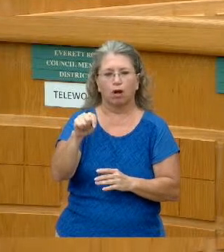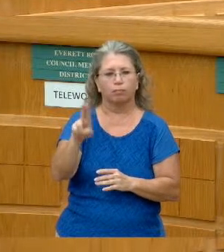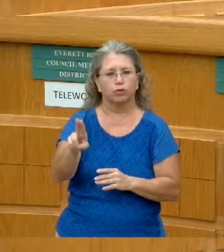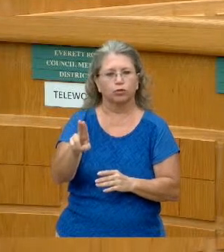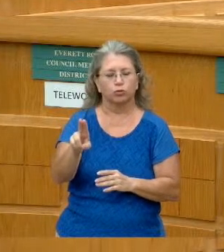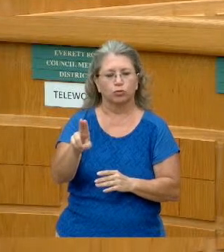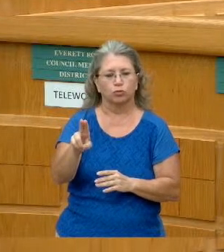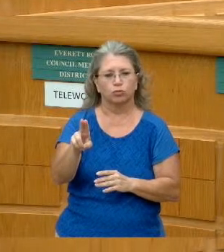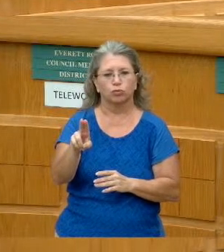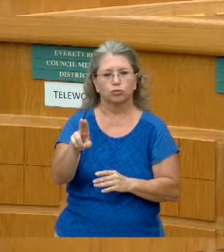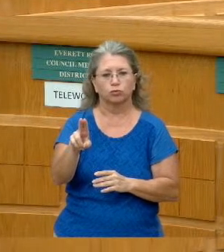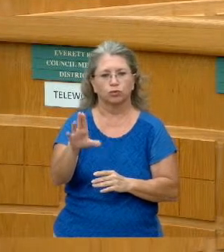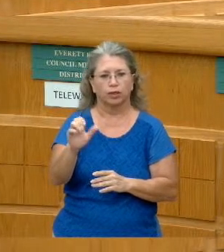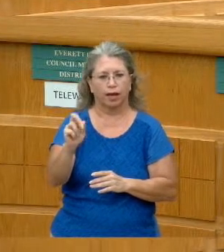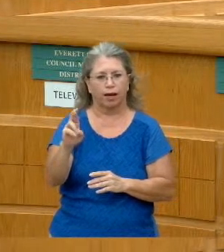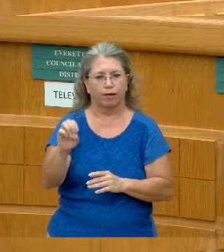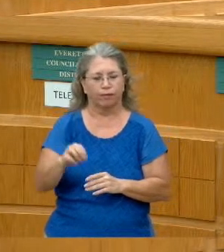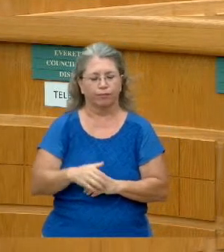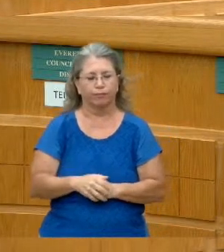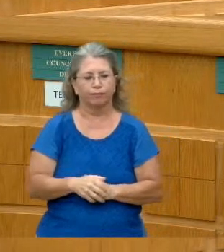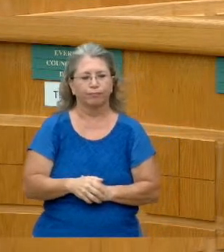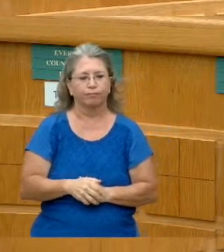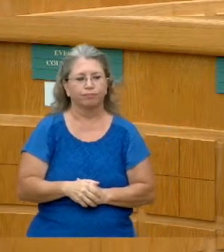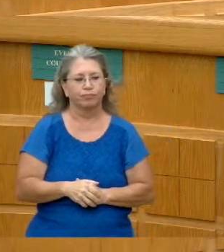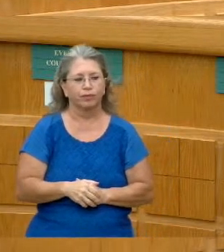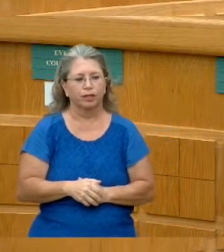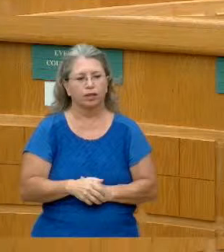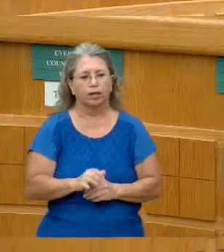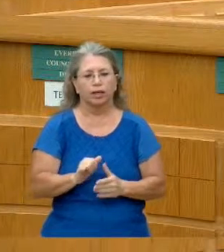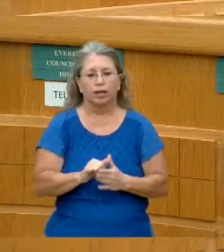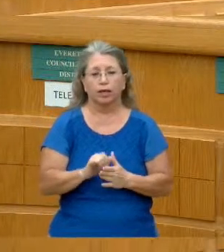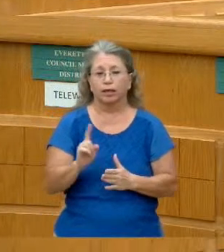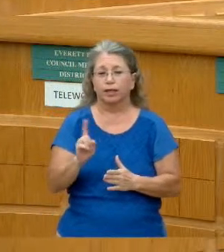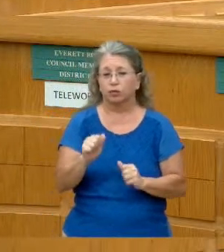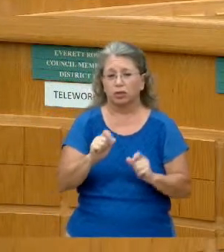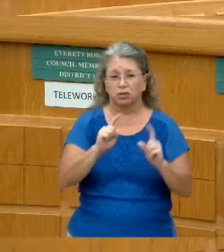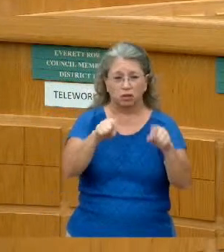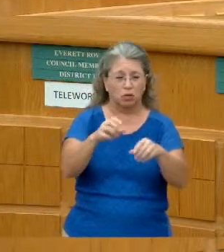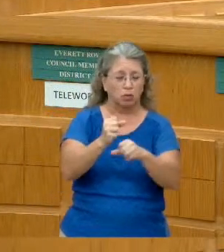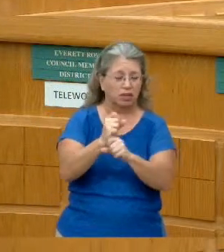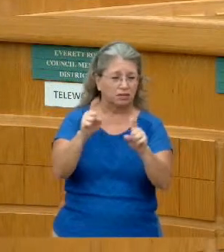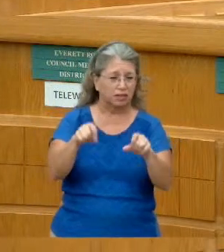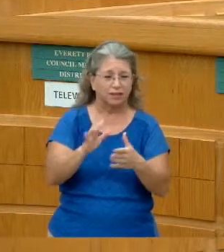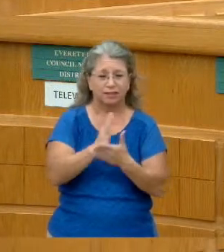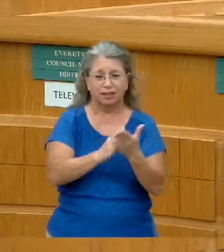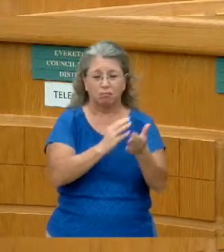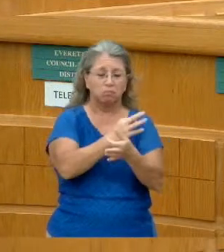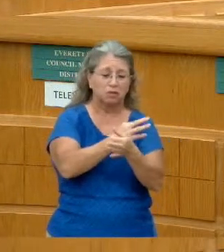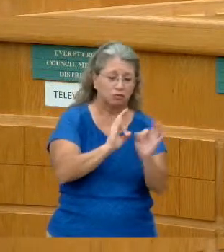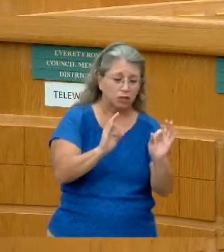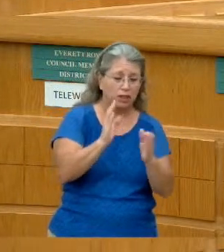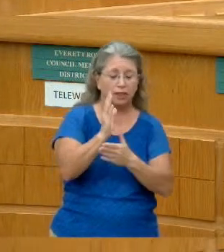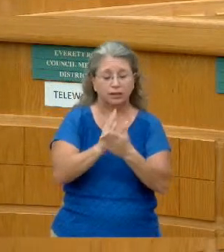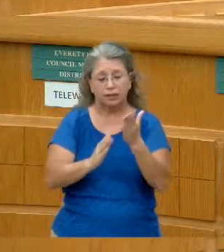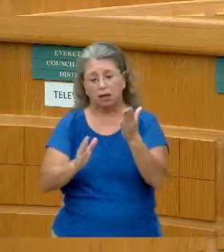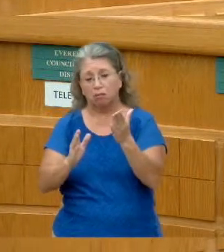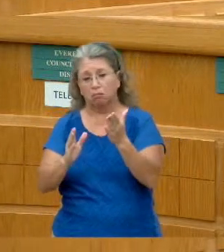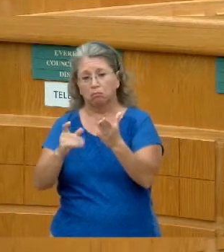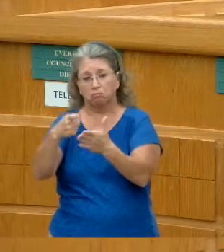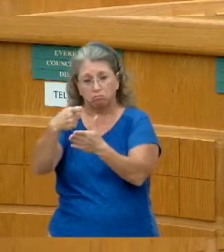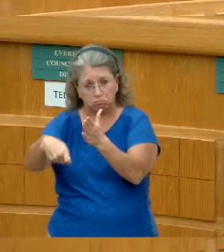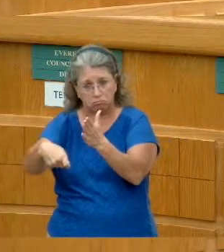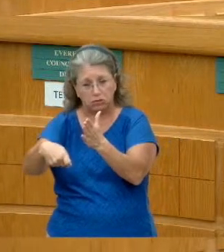Care. Okay, so those are the testing sites. Some are free, some are at a